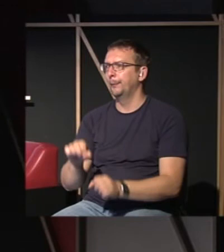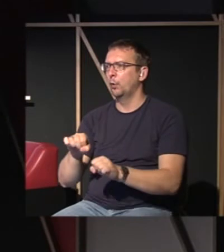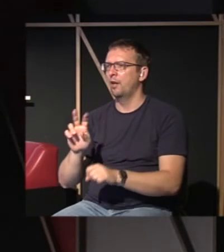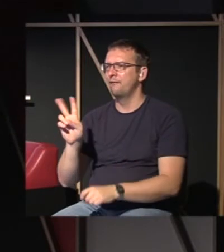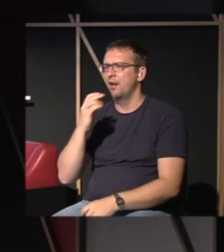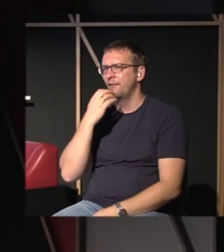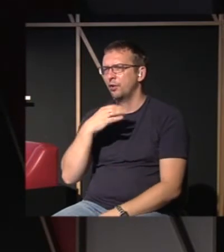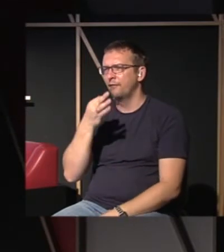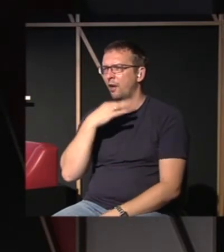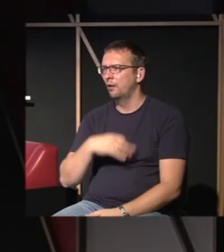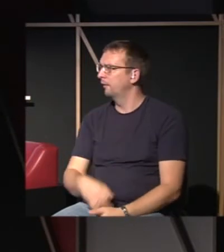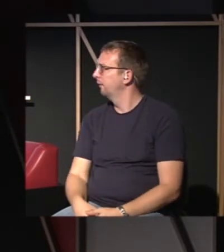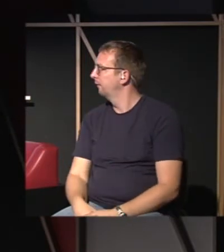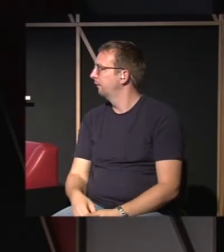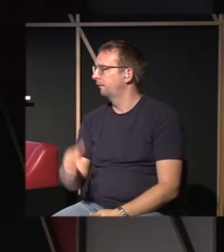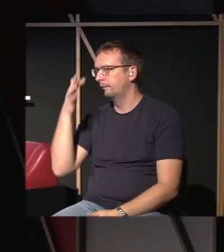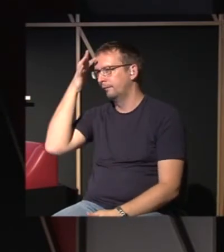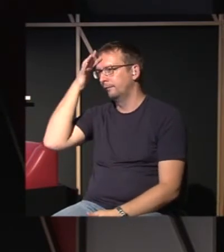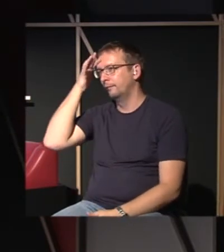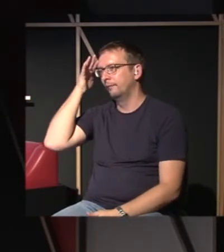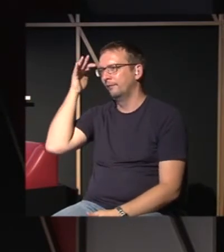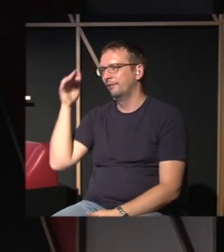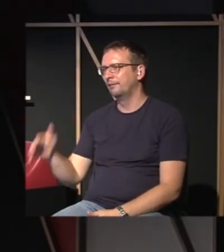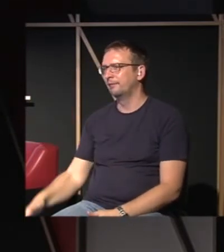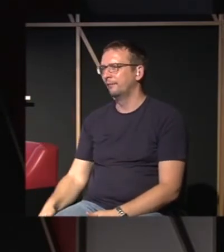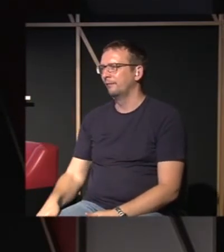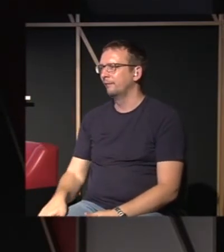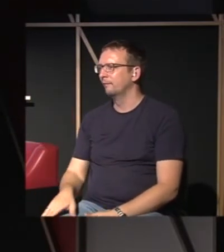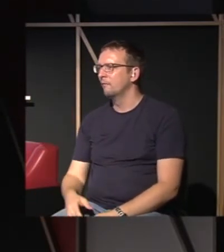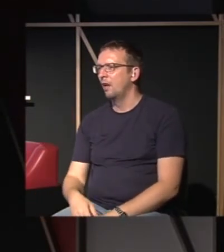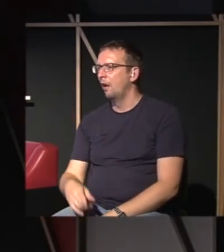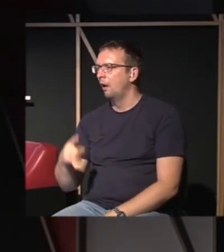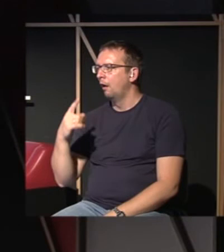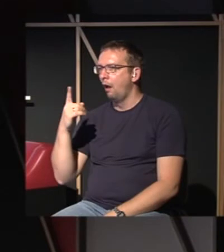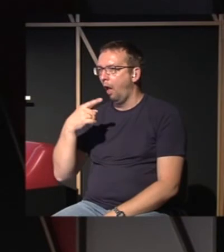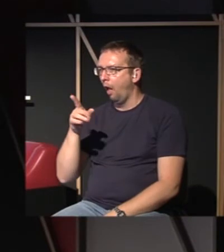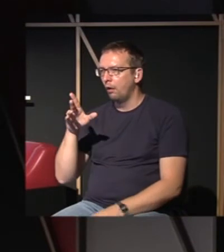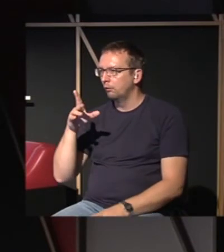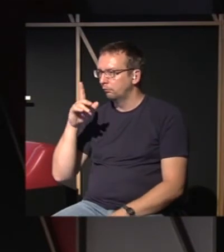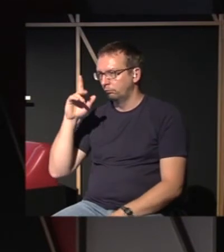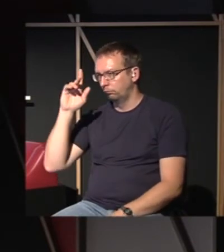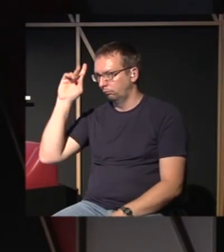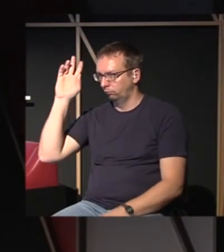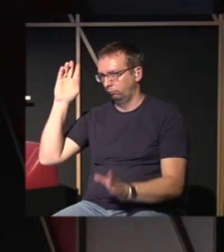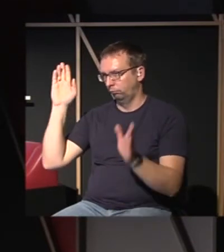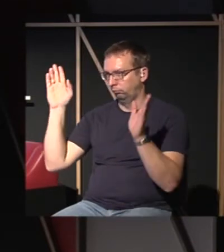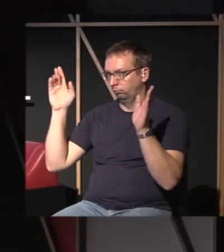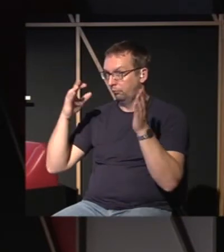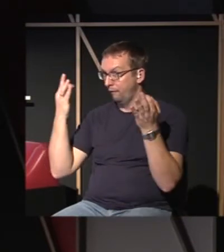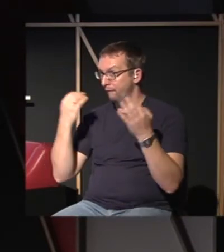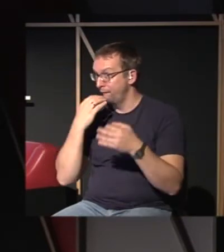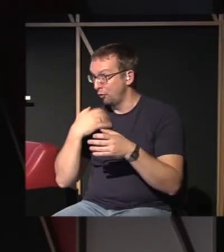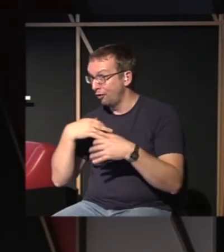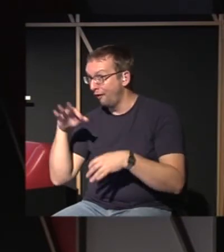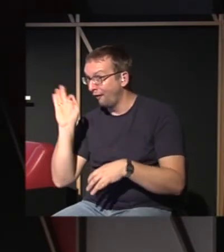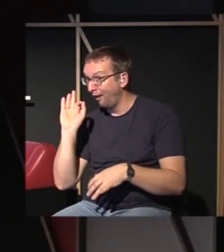Or is everyone ready for coffee? In that case, then, I'd like to say a big thank you to the panel. And again, we'll all be round for the rest of the